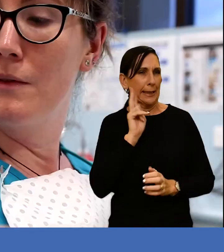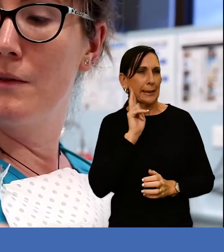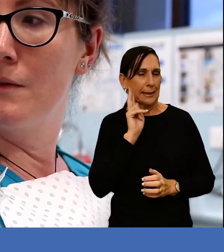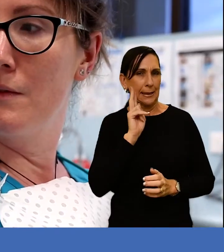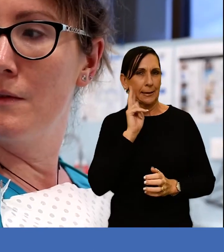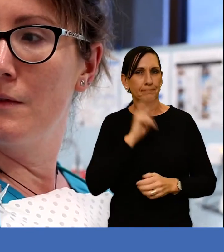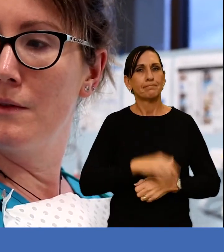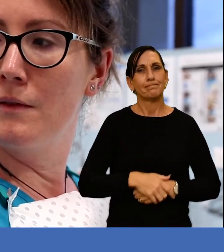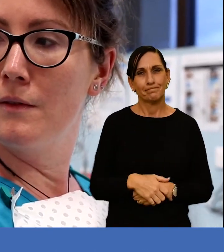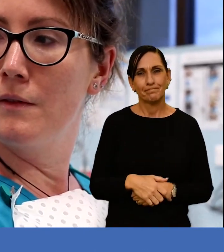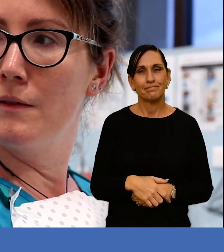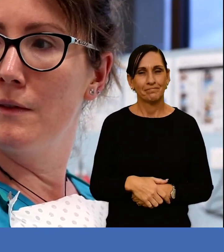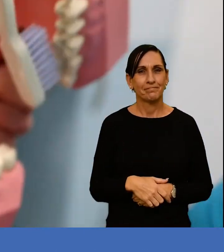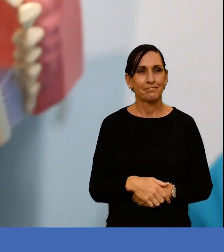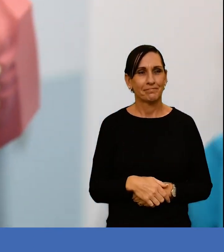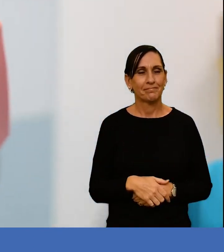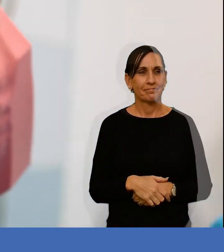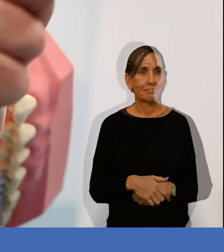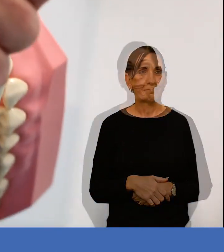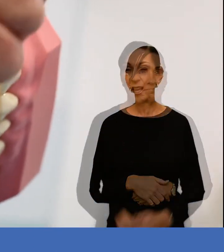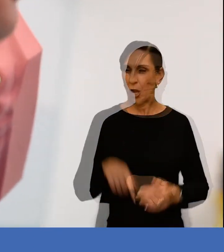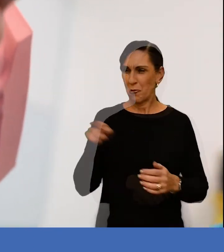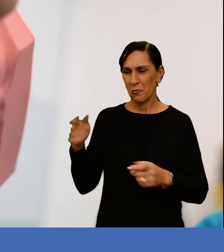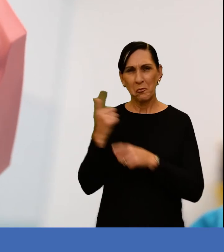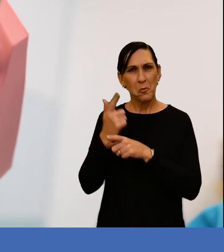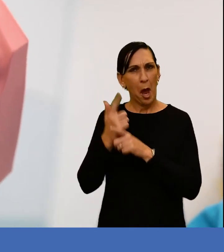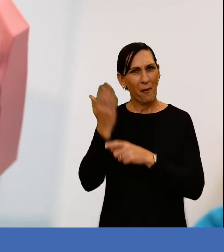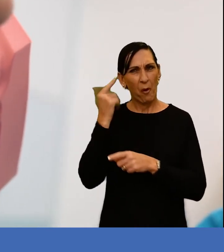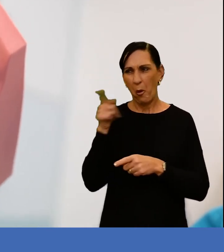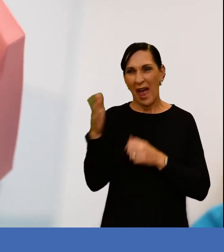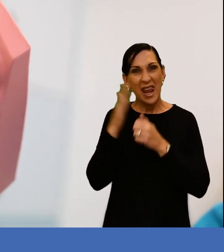well. So we do the bottom ones, then we do the top ones.